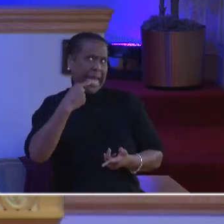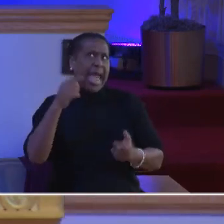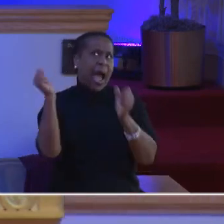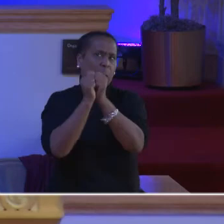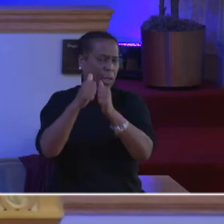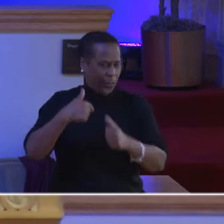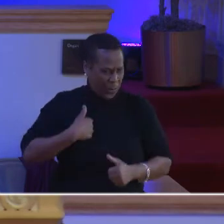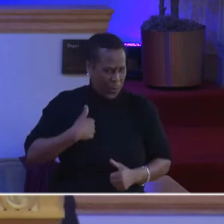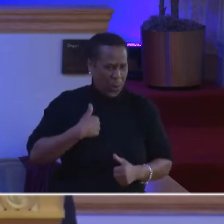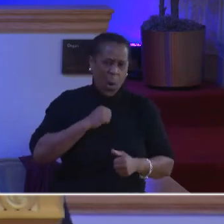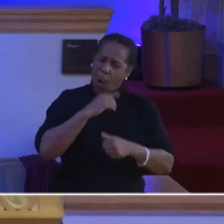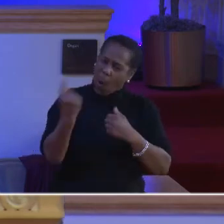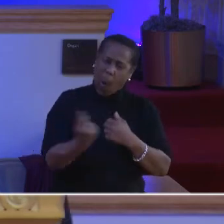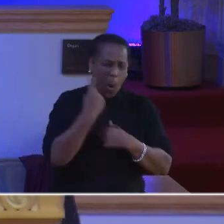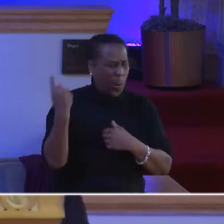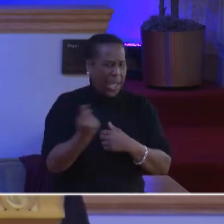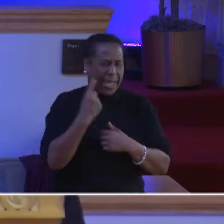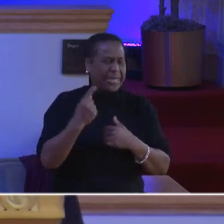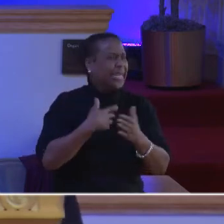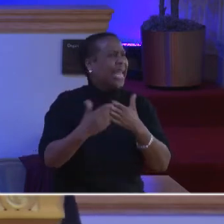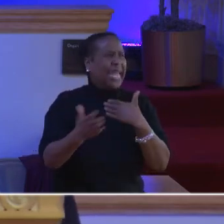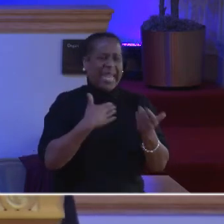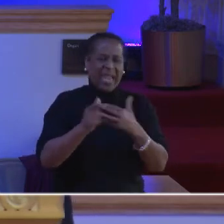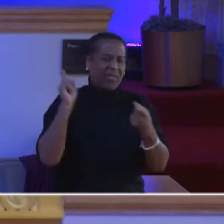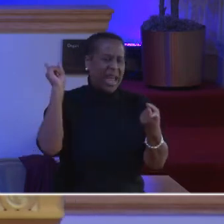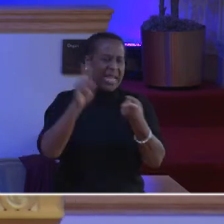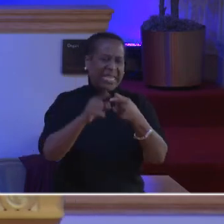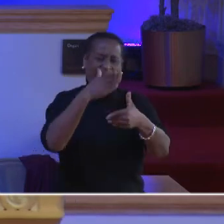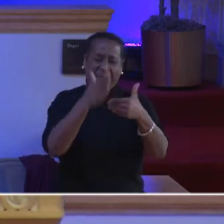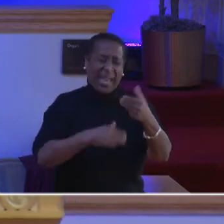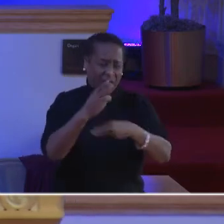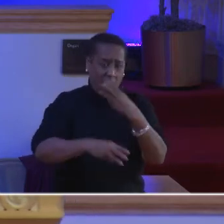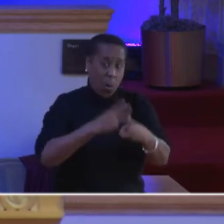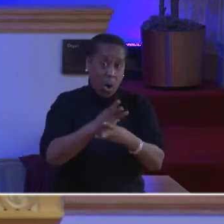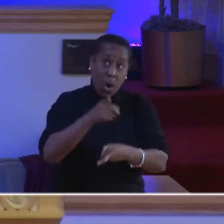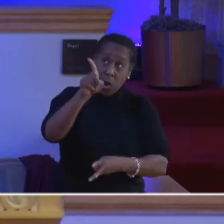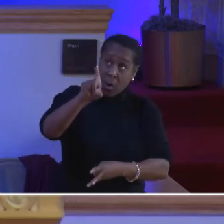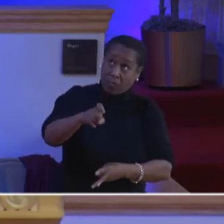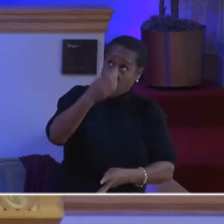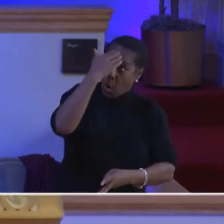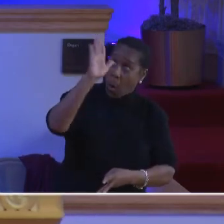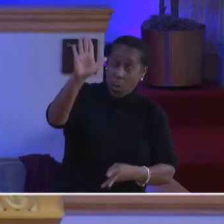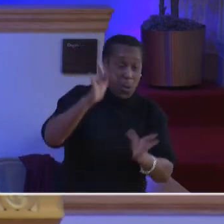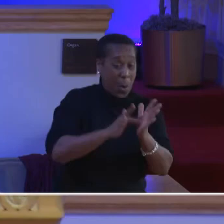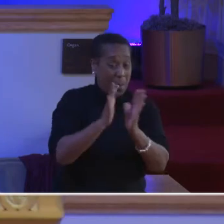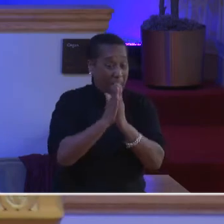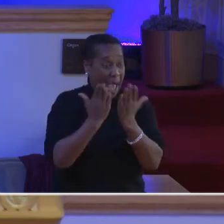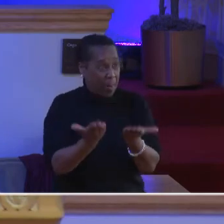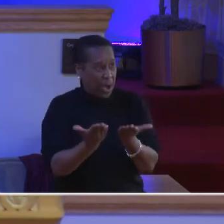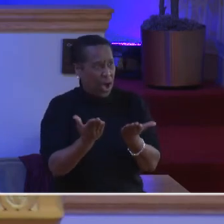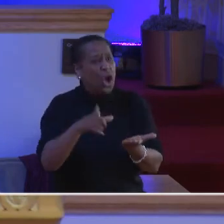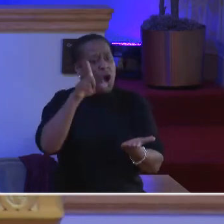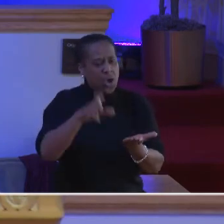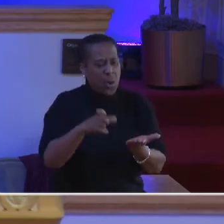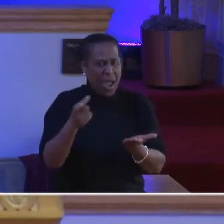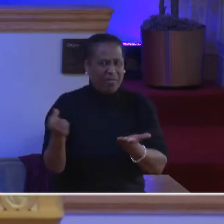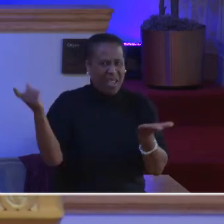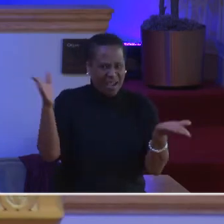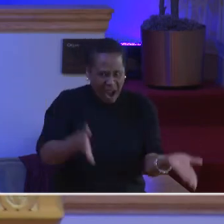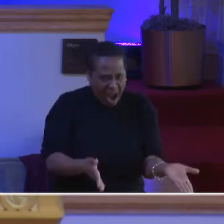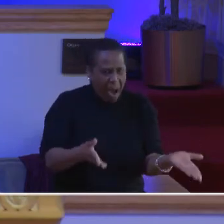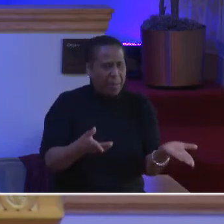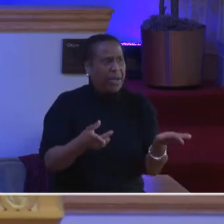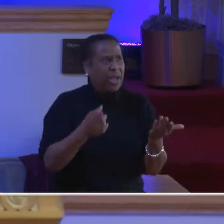you always, even until the end of the world. You better know your Bible when you gotta come and bury